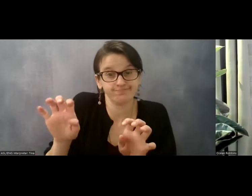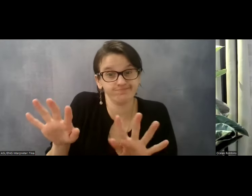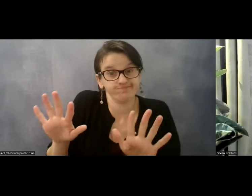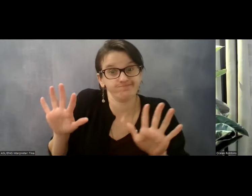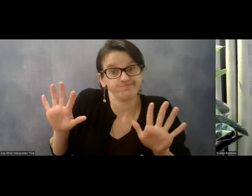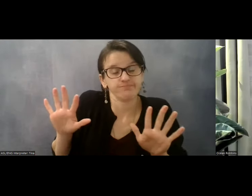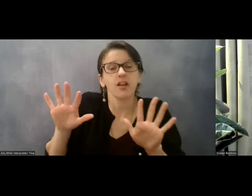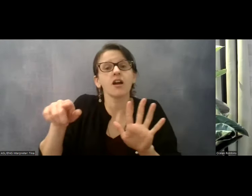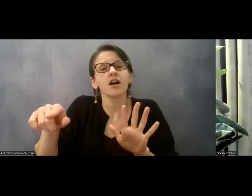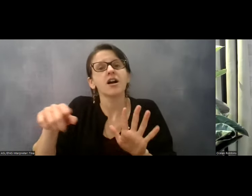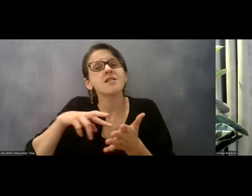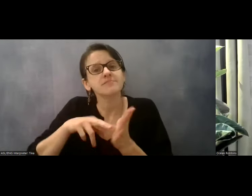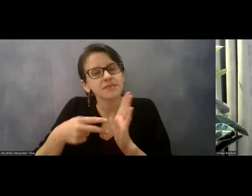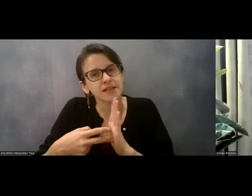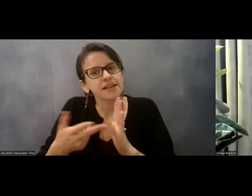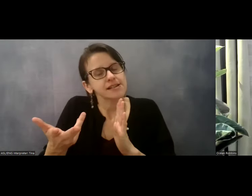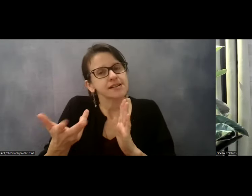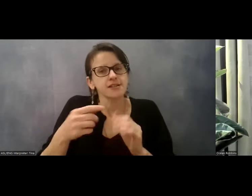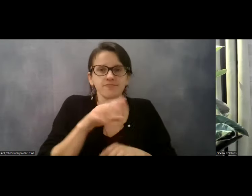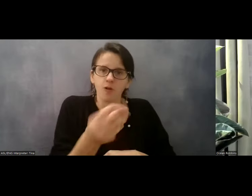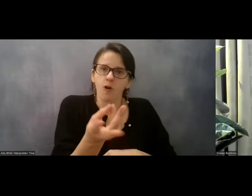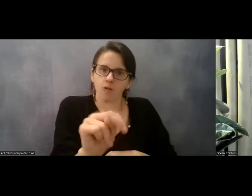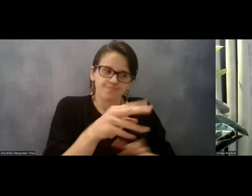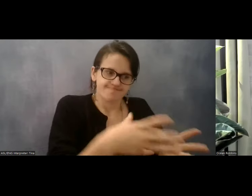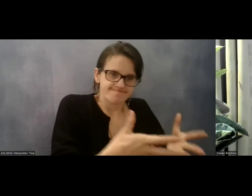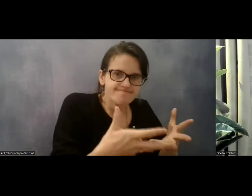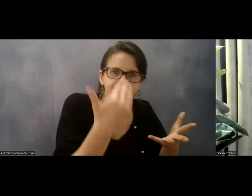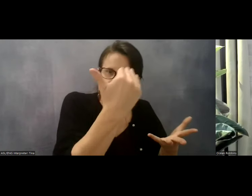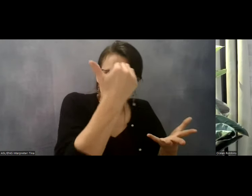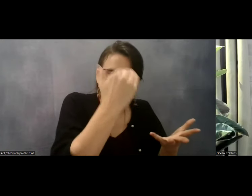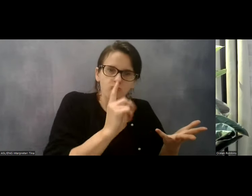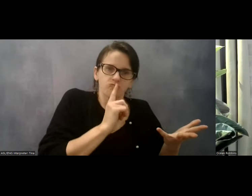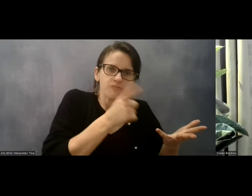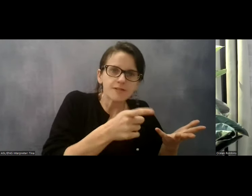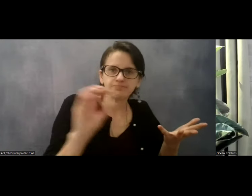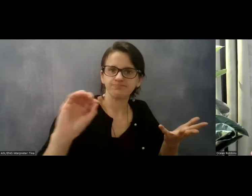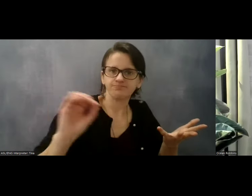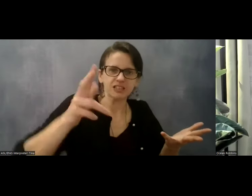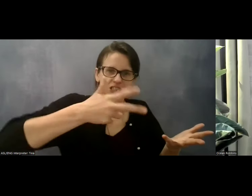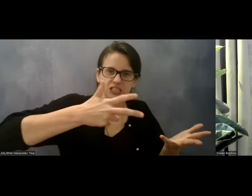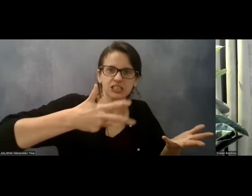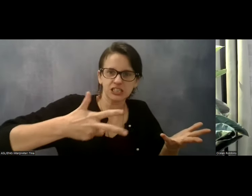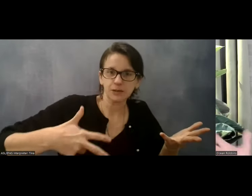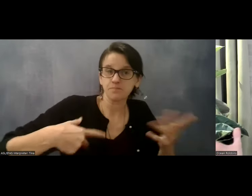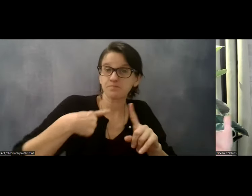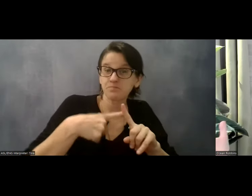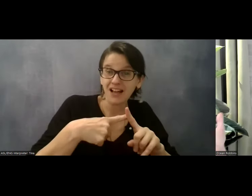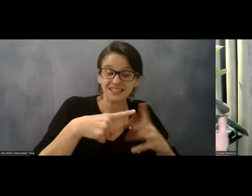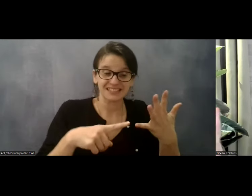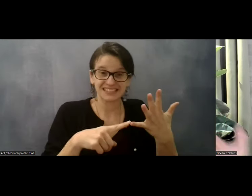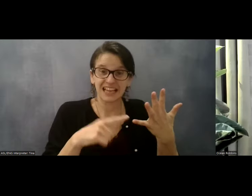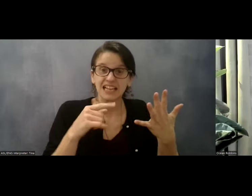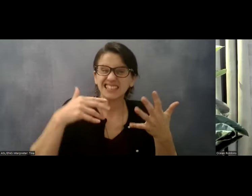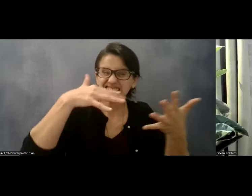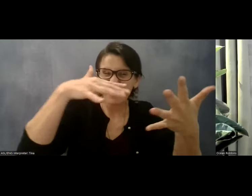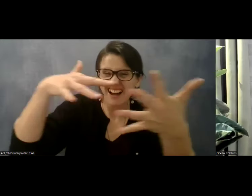veggies in your diet. Studies show that when people grow more vegetables, they eat more vegetables and they're healthier because of it. We all know we need to